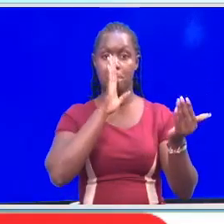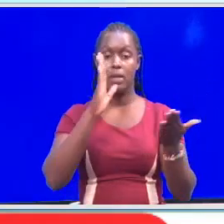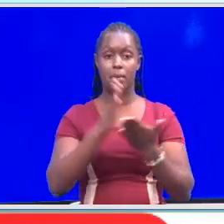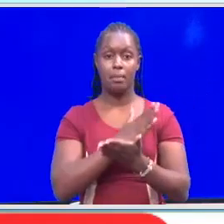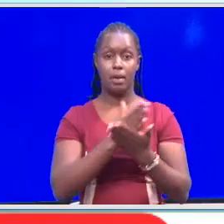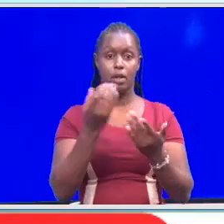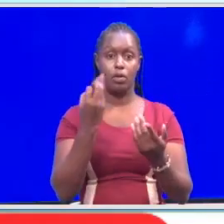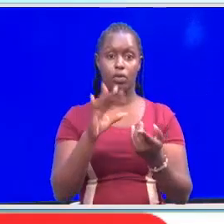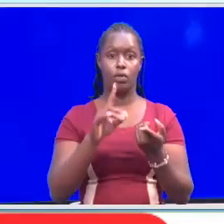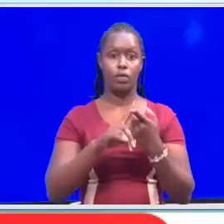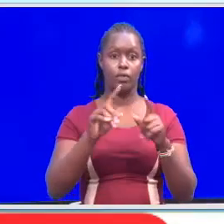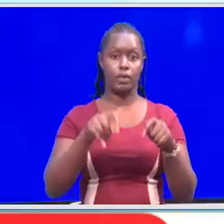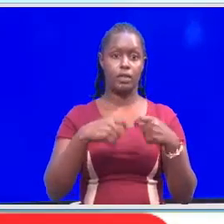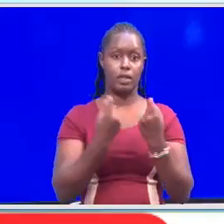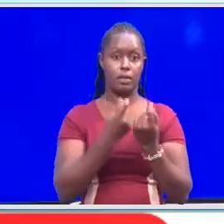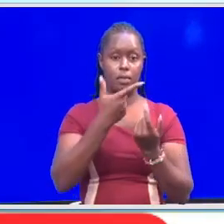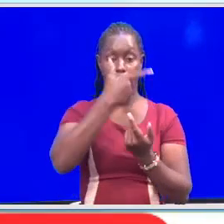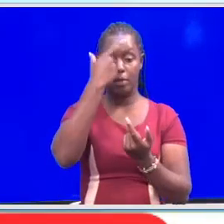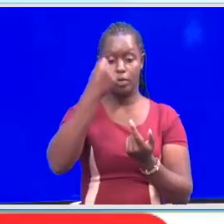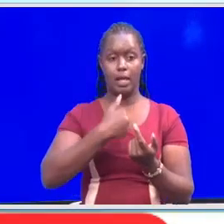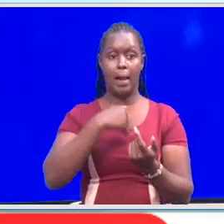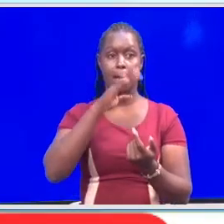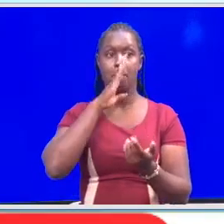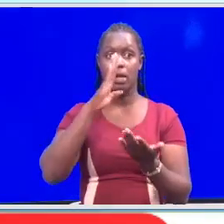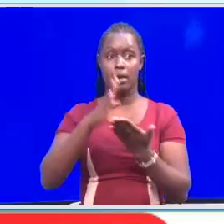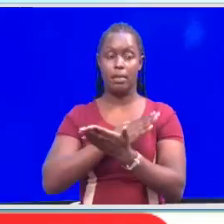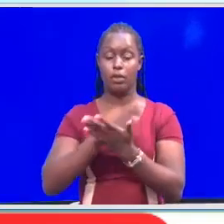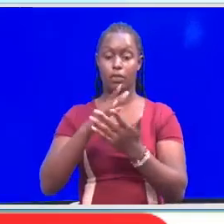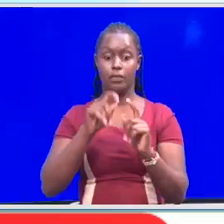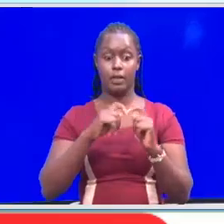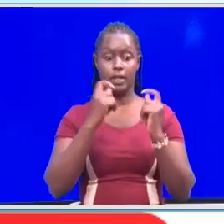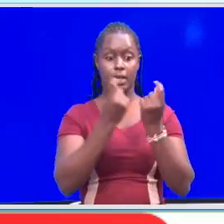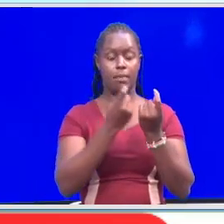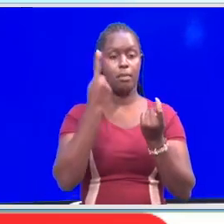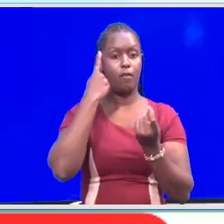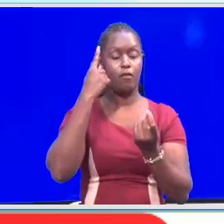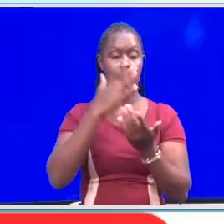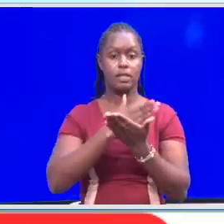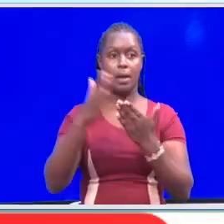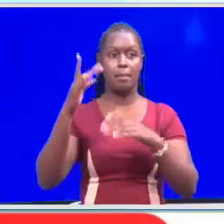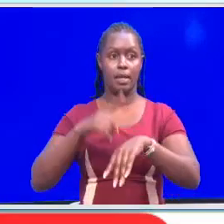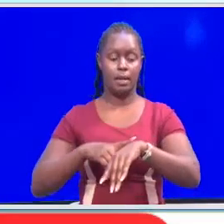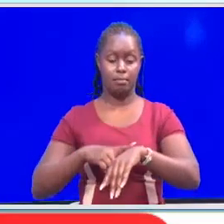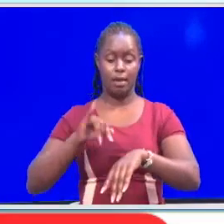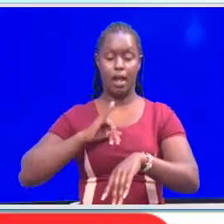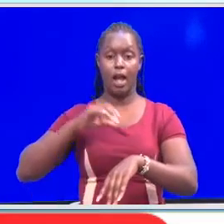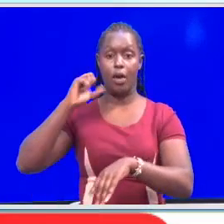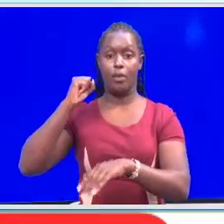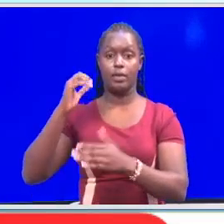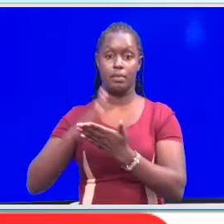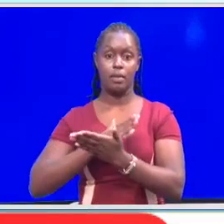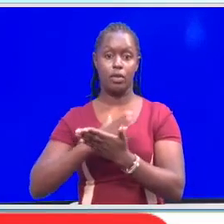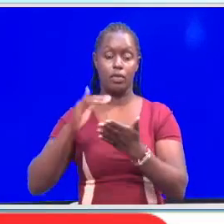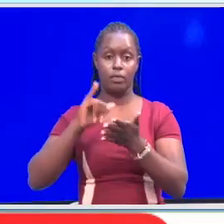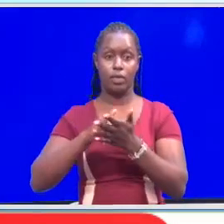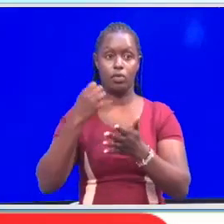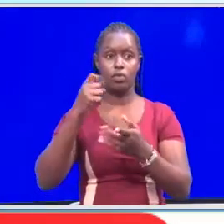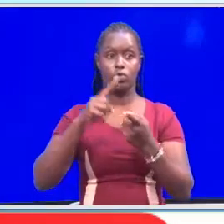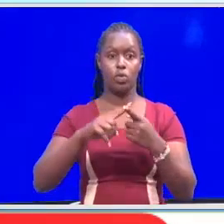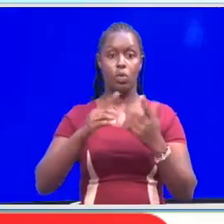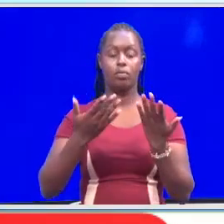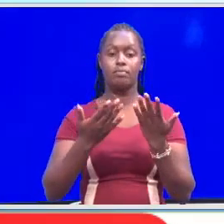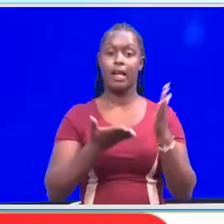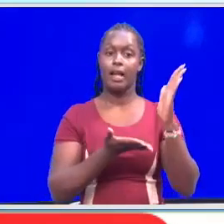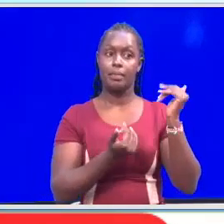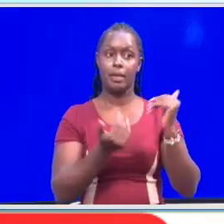team. Uh-huh. Because I had been part of his team for a while. I had been part of that whole process of putting together the plan, which